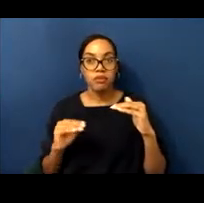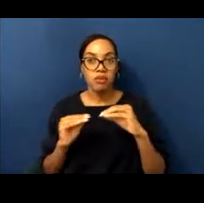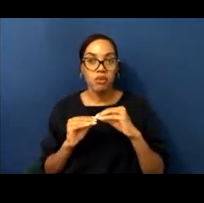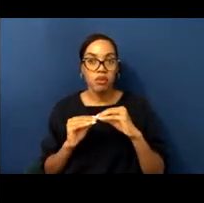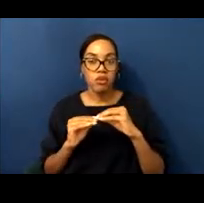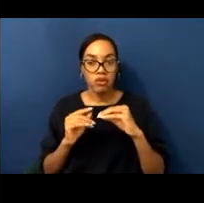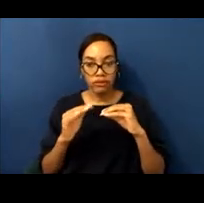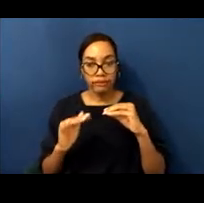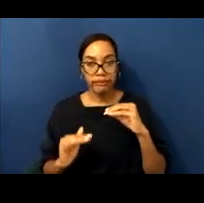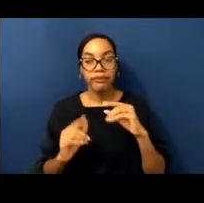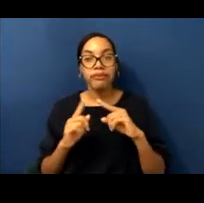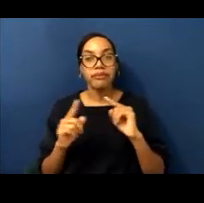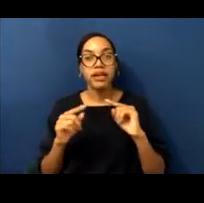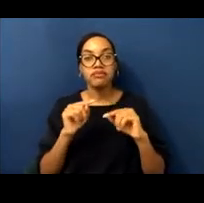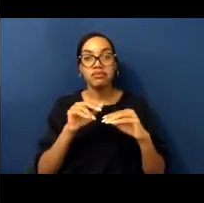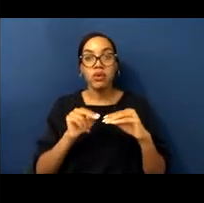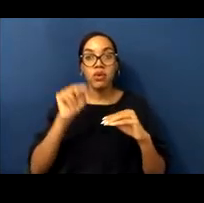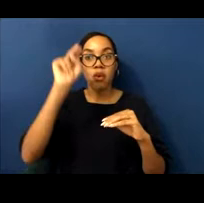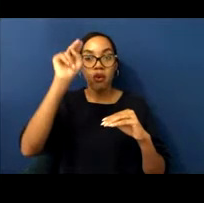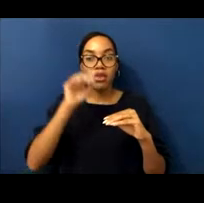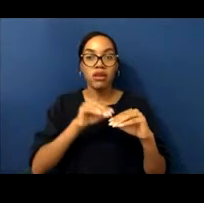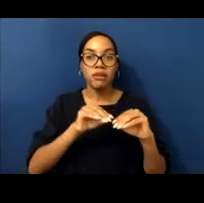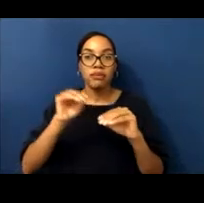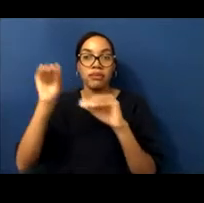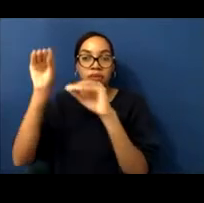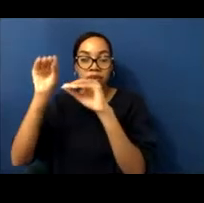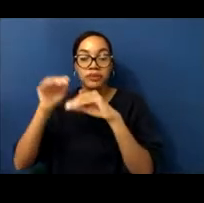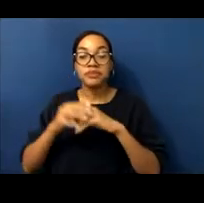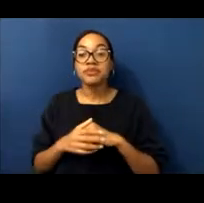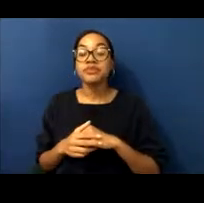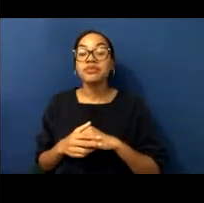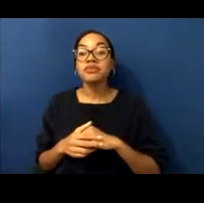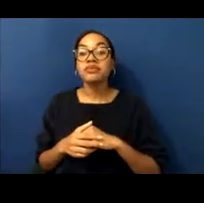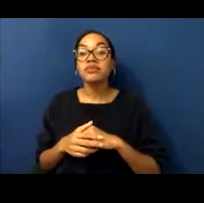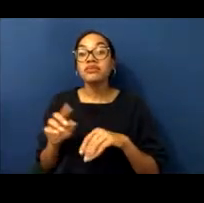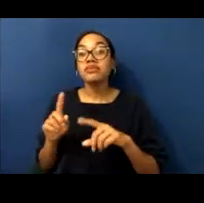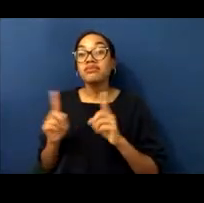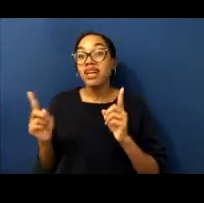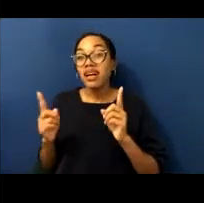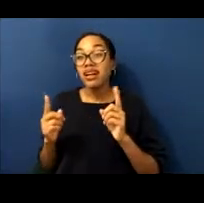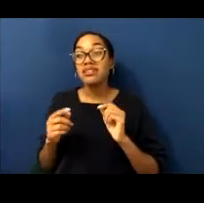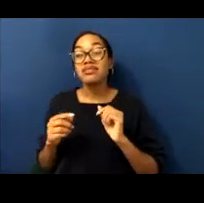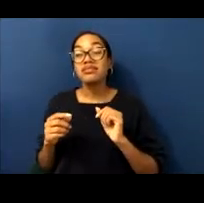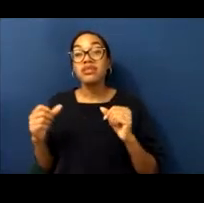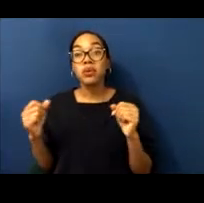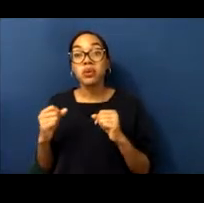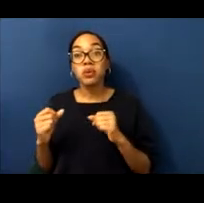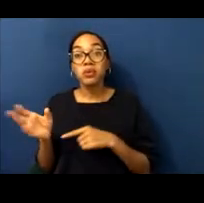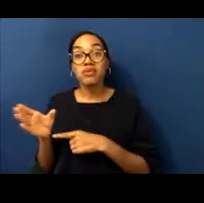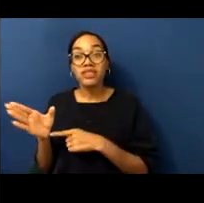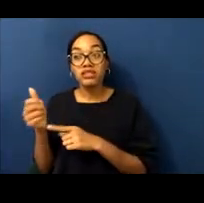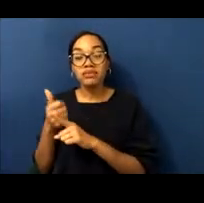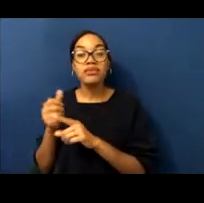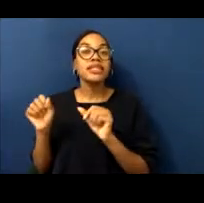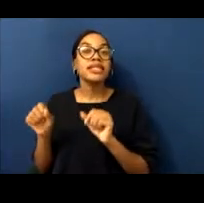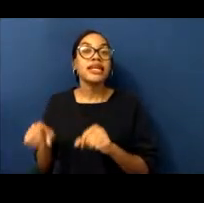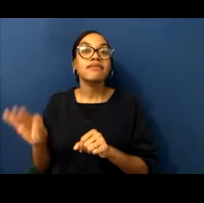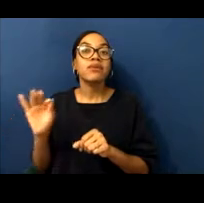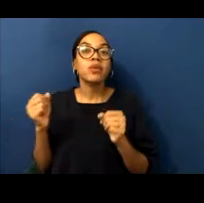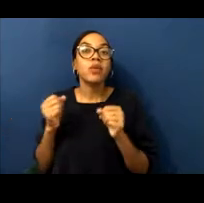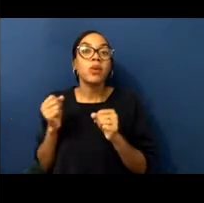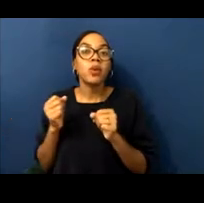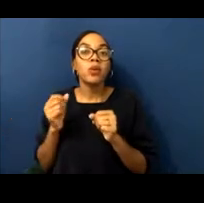in either the north or southern hemisphere. However, we're also finding that colder water fish can seek colder refuge in deeper water. Right. So, you know,